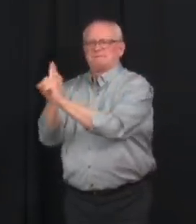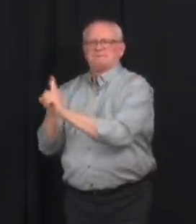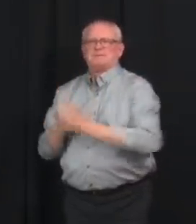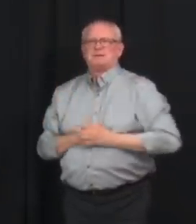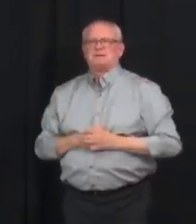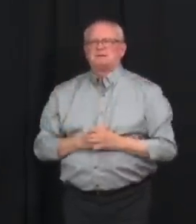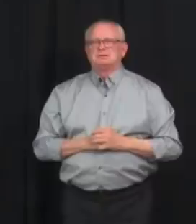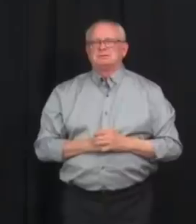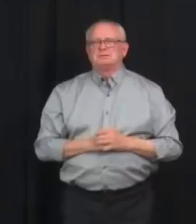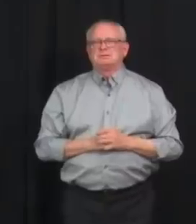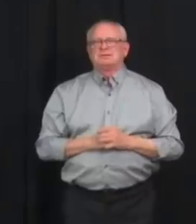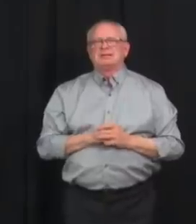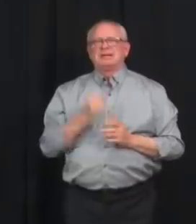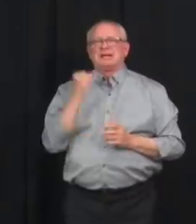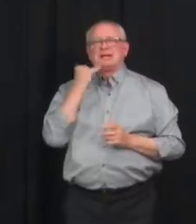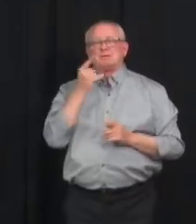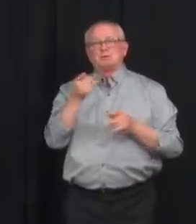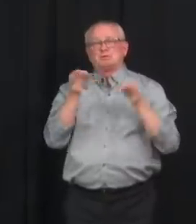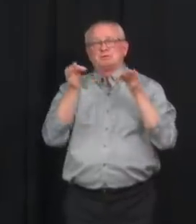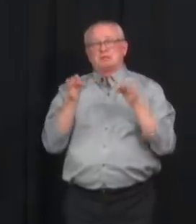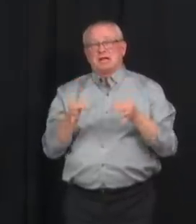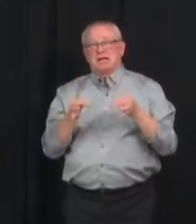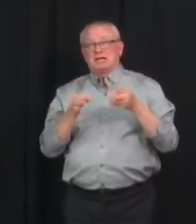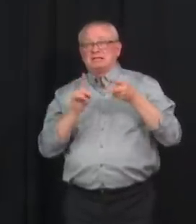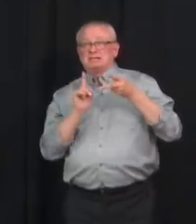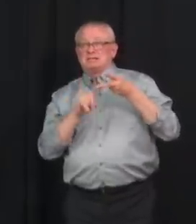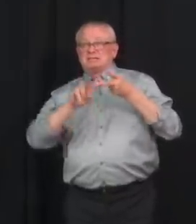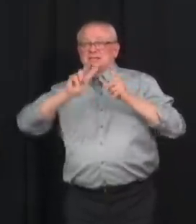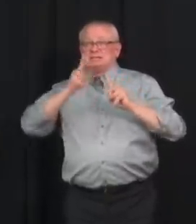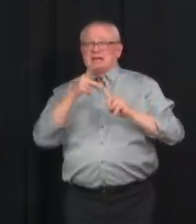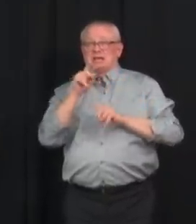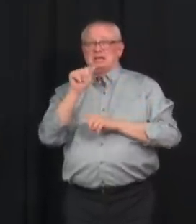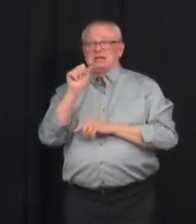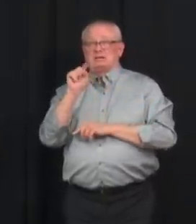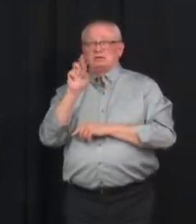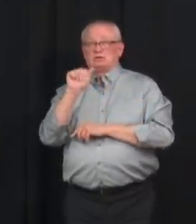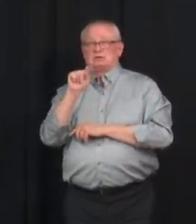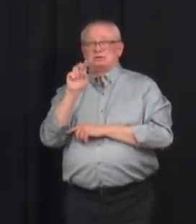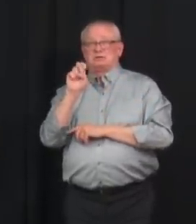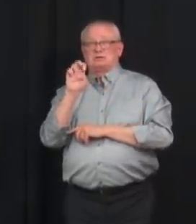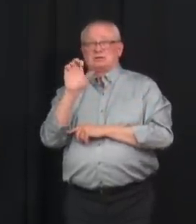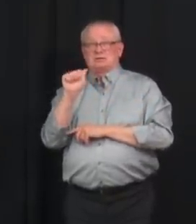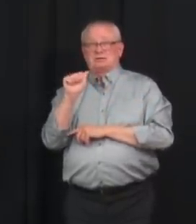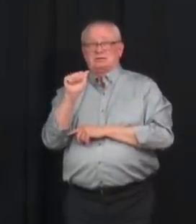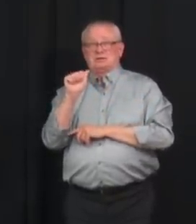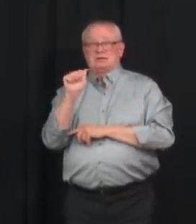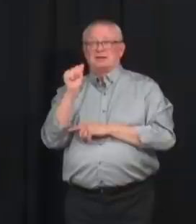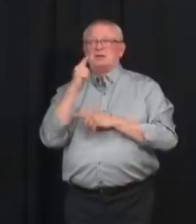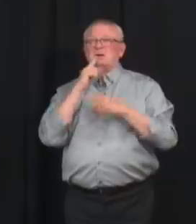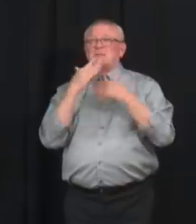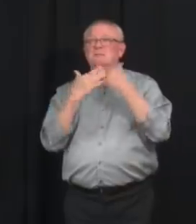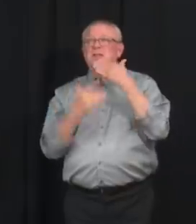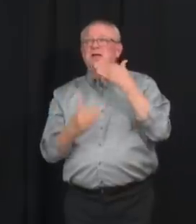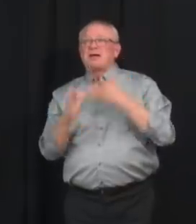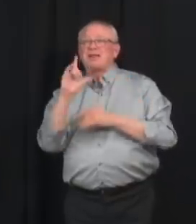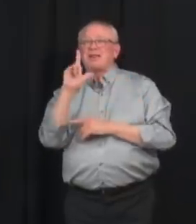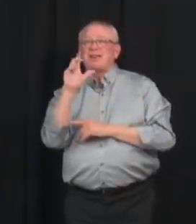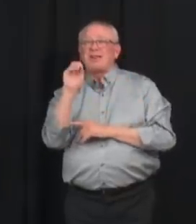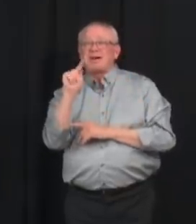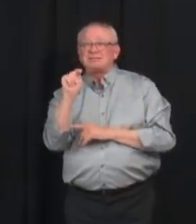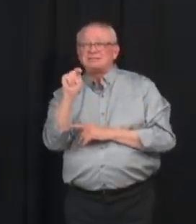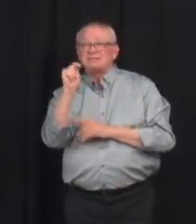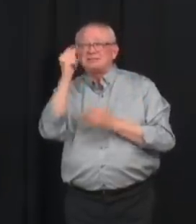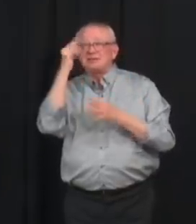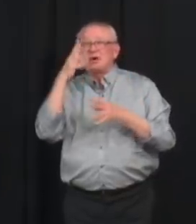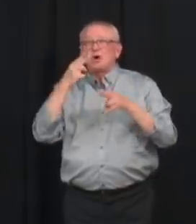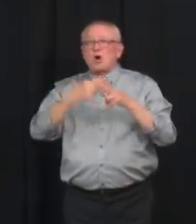dose of AstraZeneca vaccine should know that the risk of blood clots, known as VIT, after the second dose of AstraZeneca,